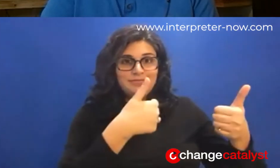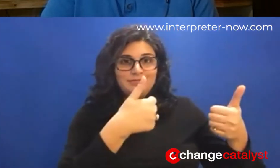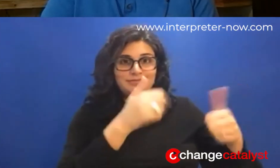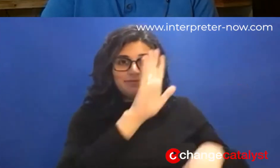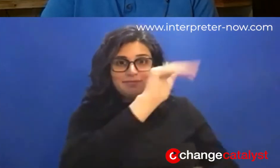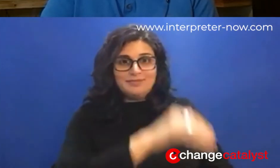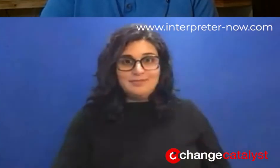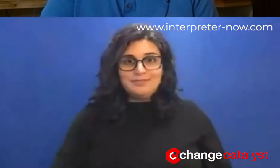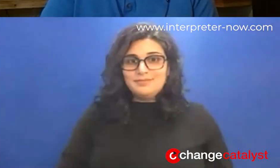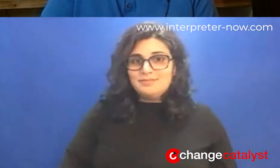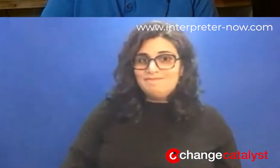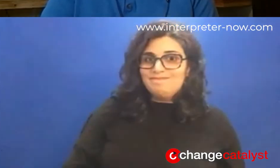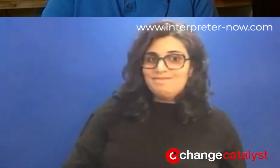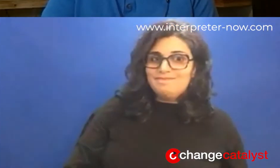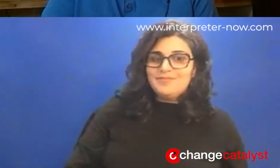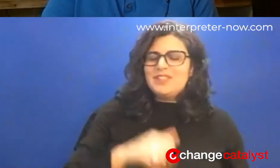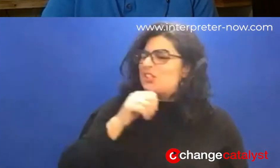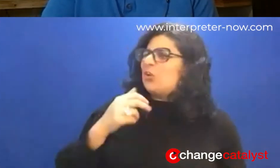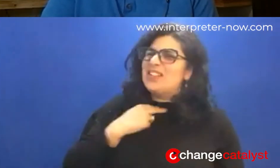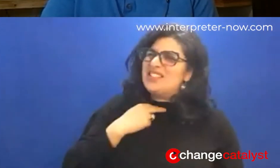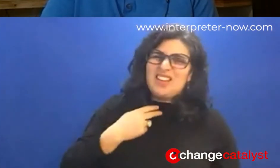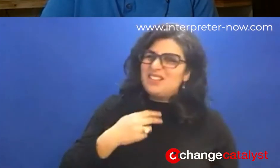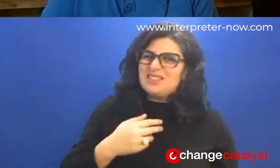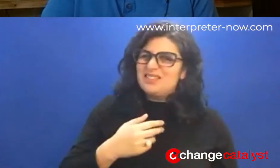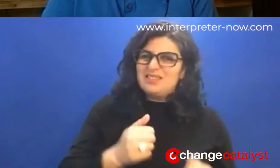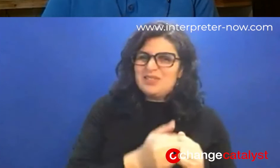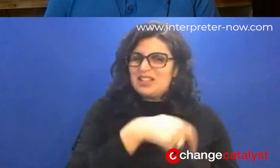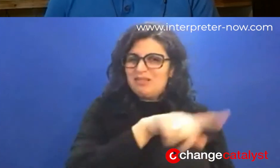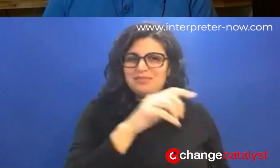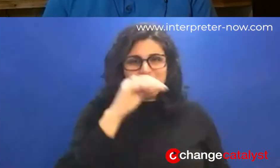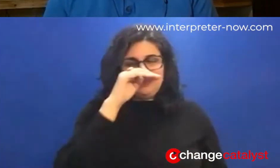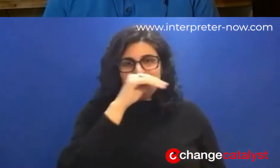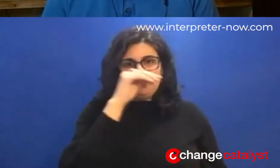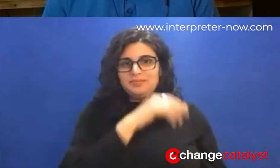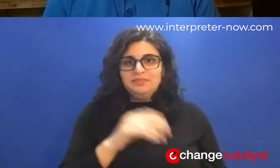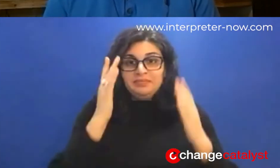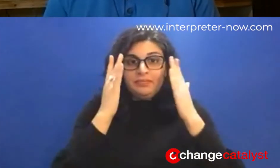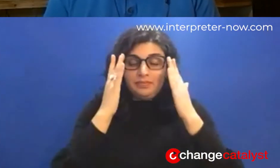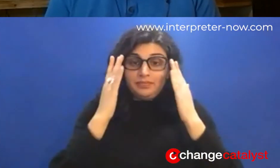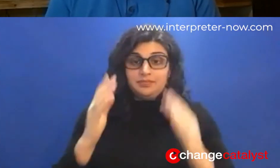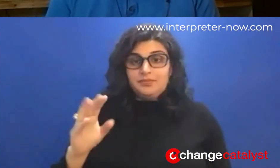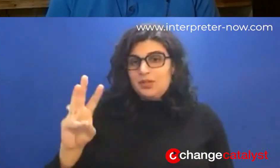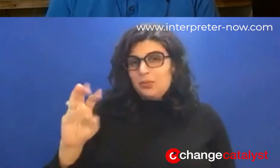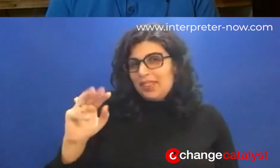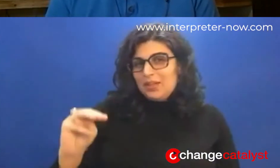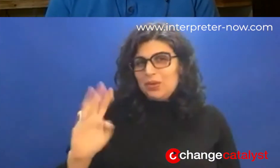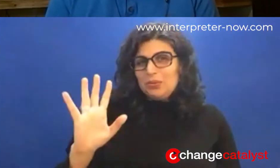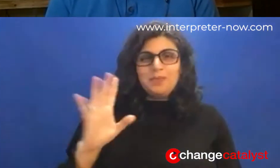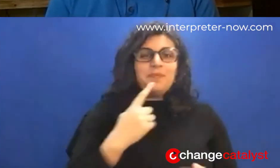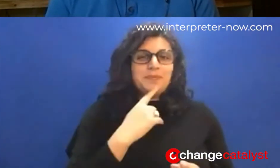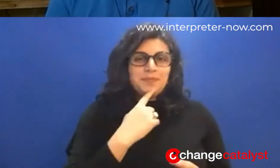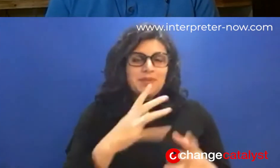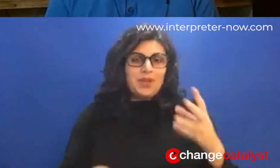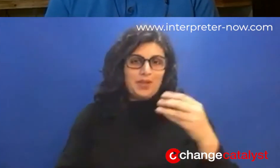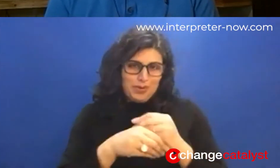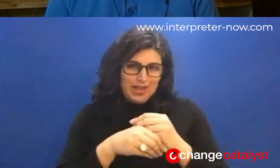Right? Because they're don't get stuck there. Yeah. Okay. I'd like to add this